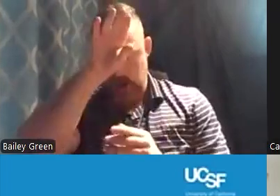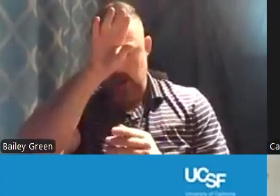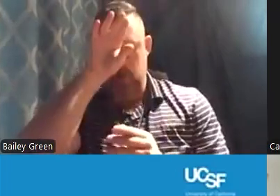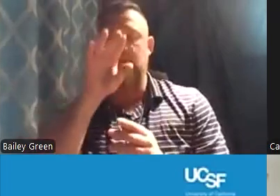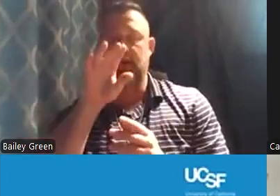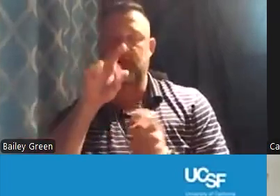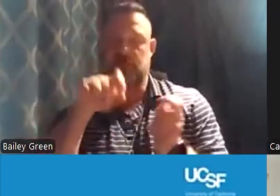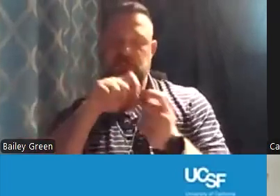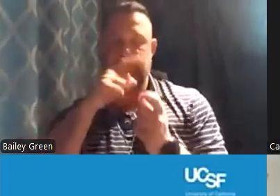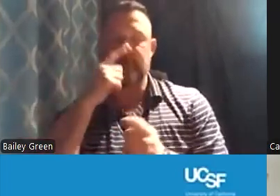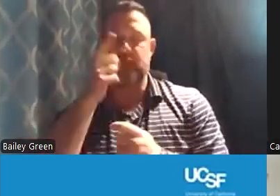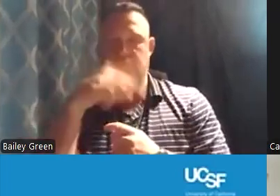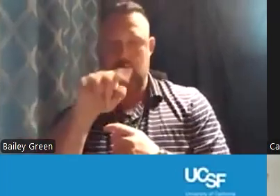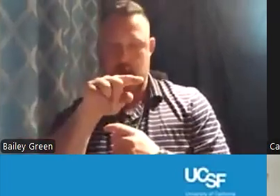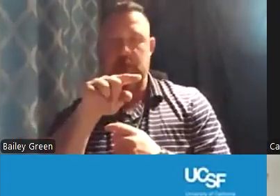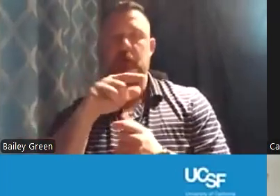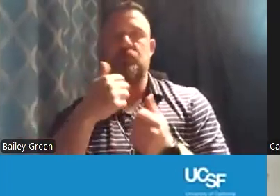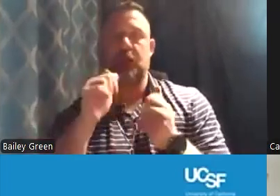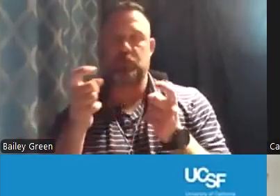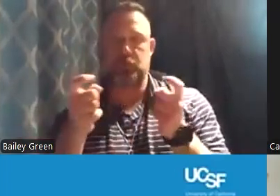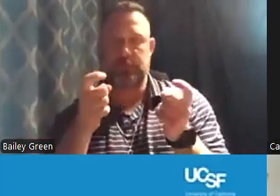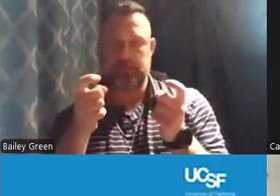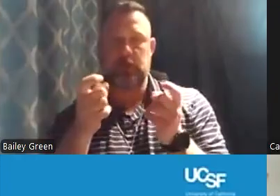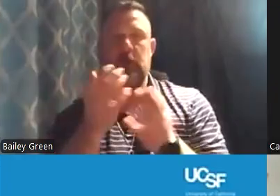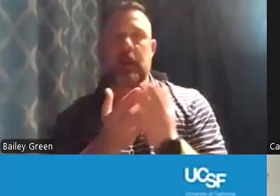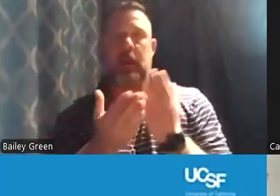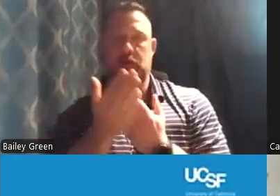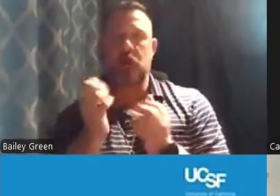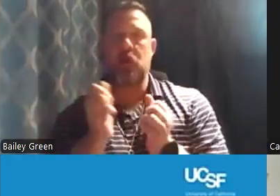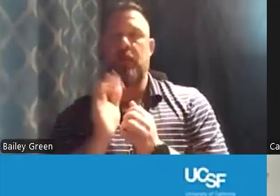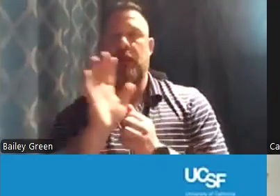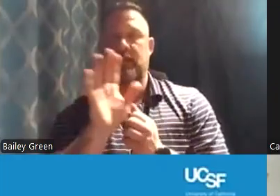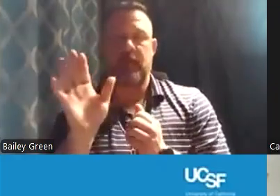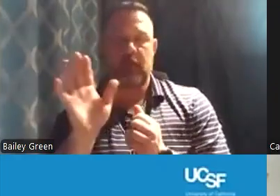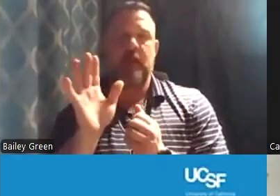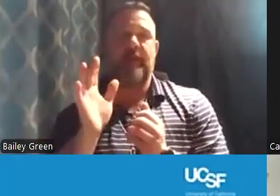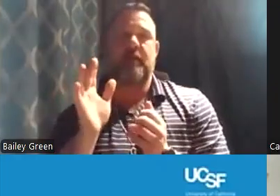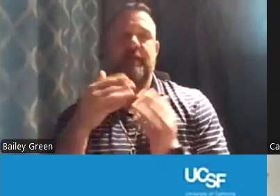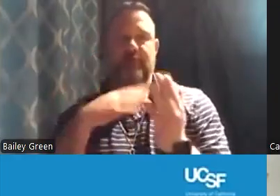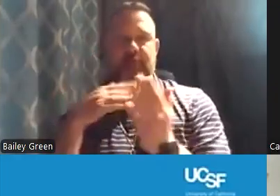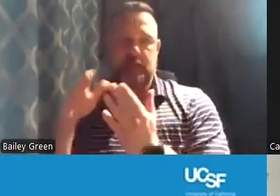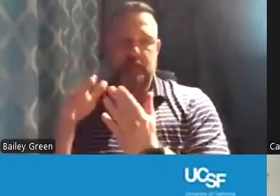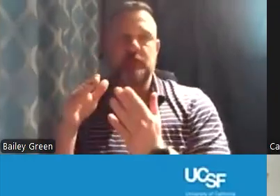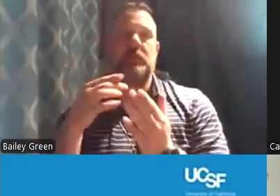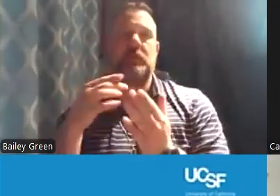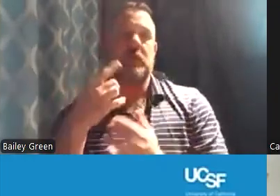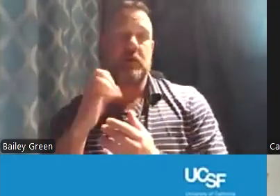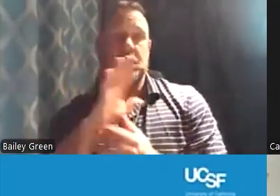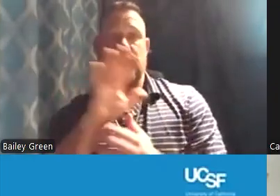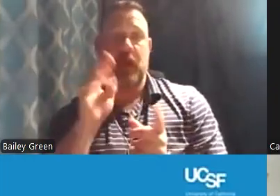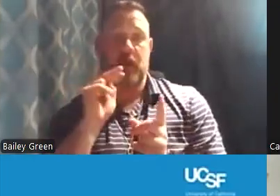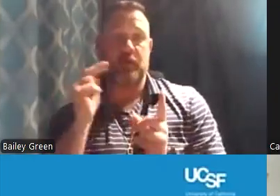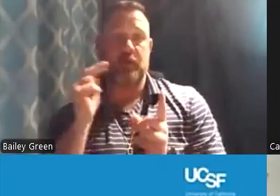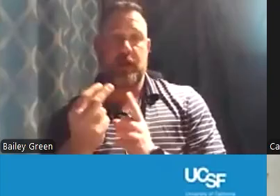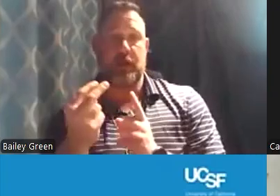them, and tries to deal very hands-on with what they face, because from their perspective,